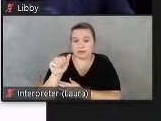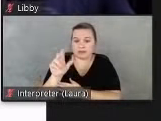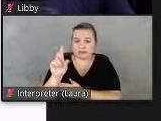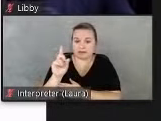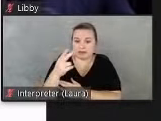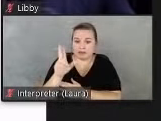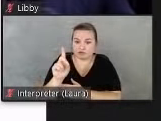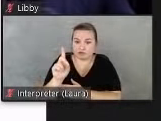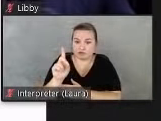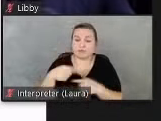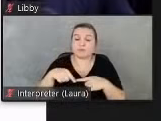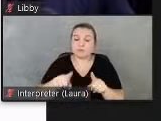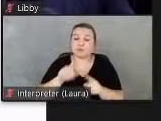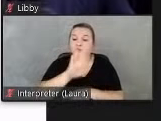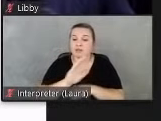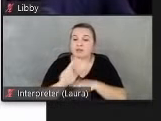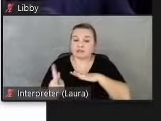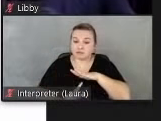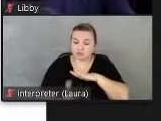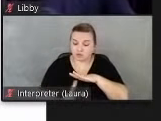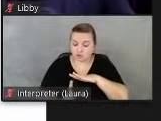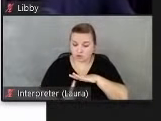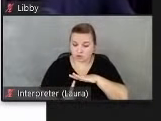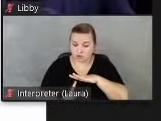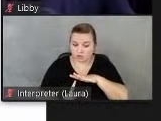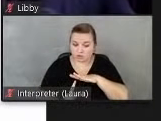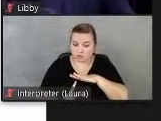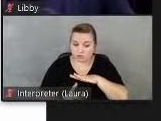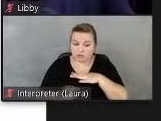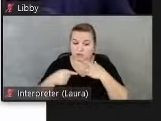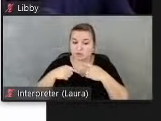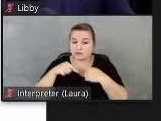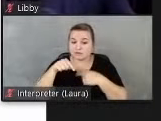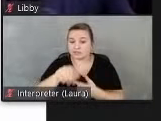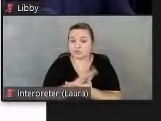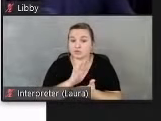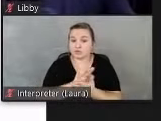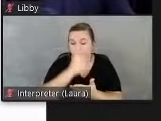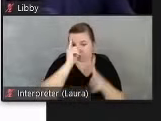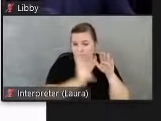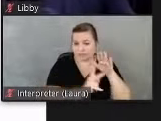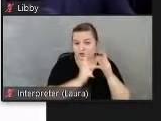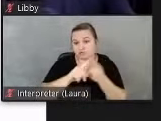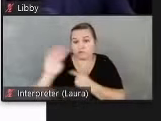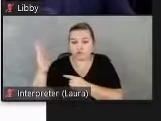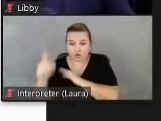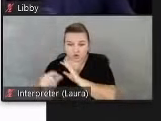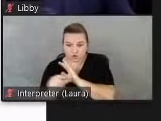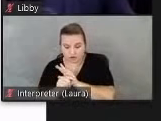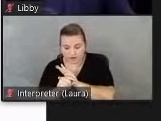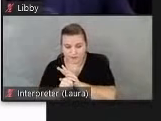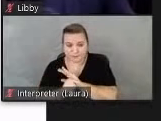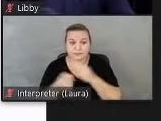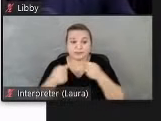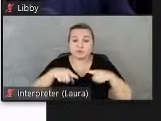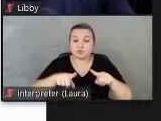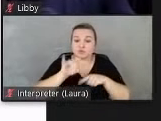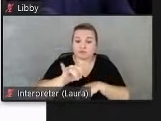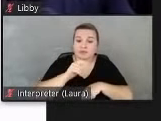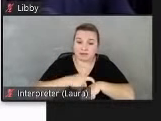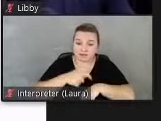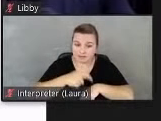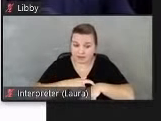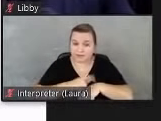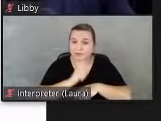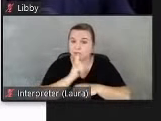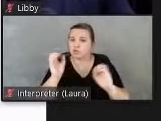his kindergarten, he attended the Douglas County School District at this school for kindergarten through fourth grade. And during that time, there were really